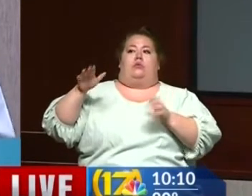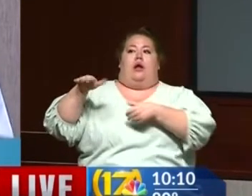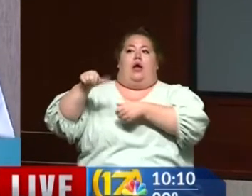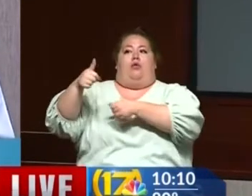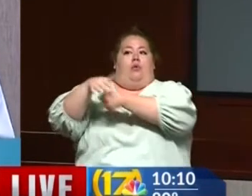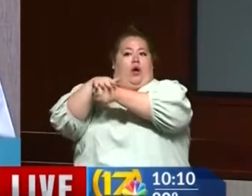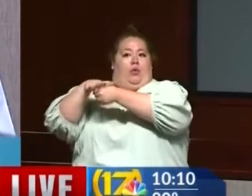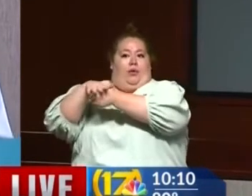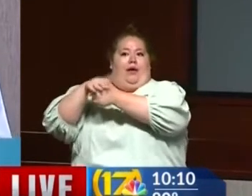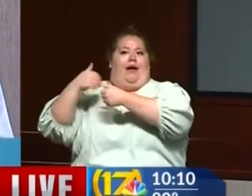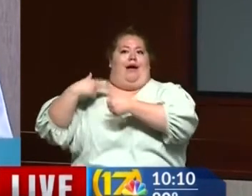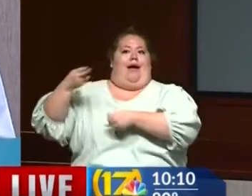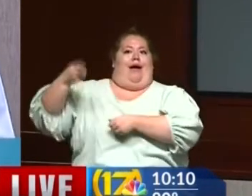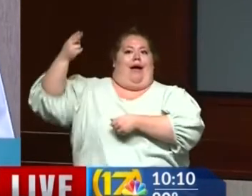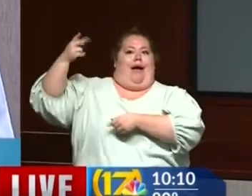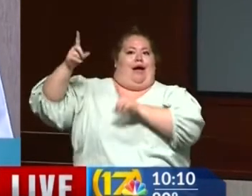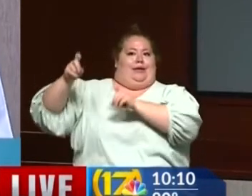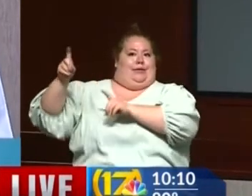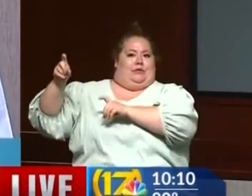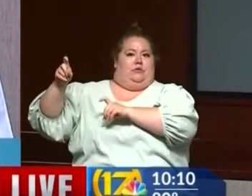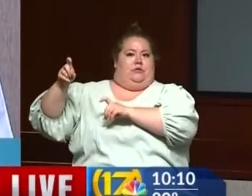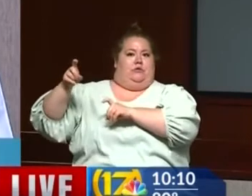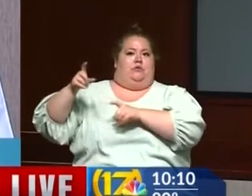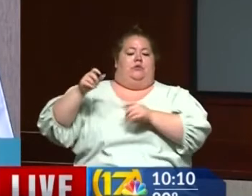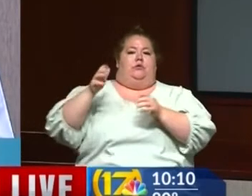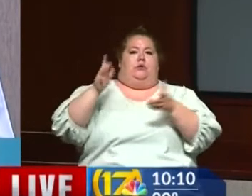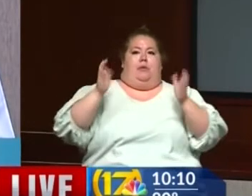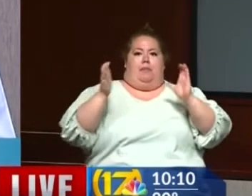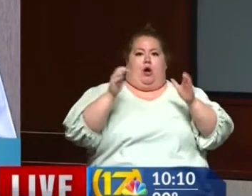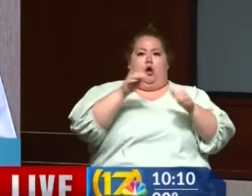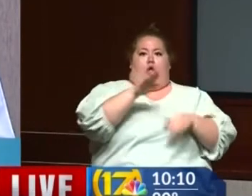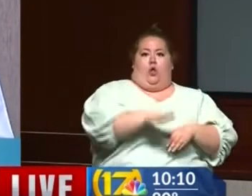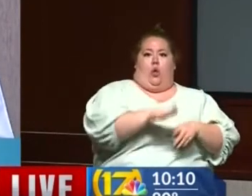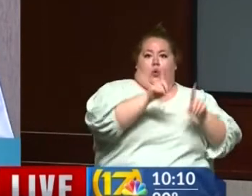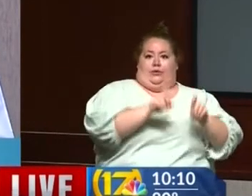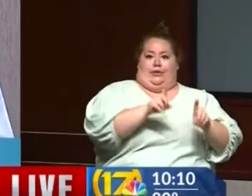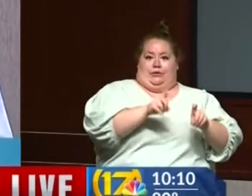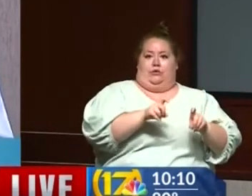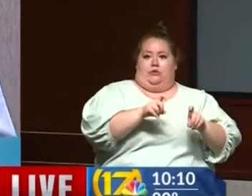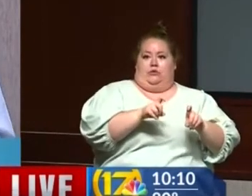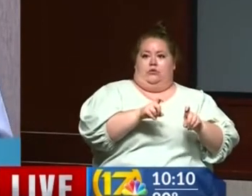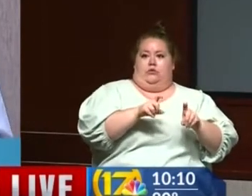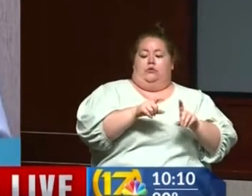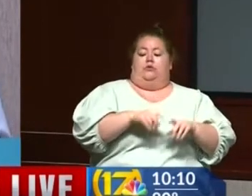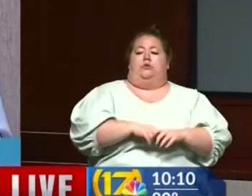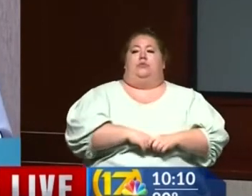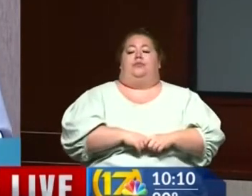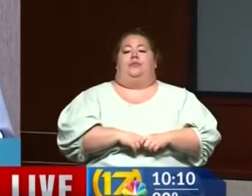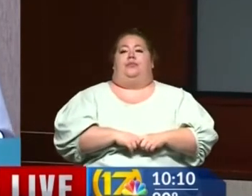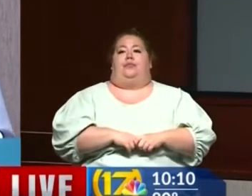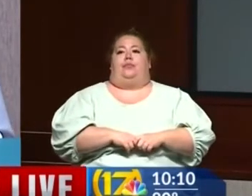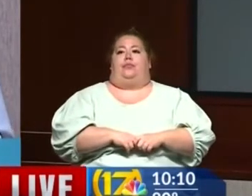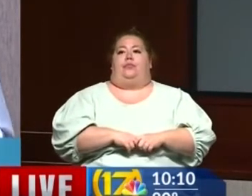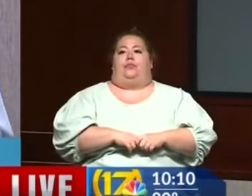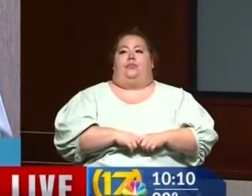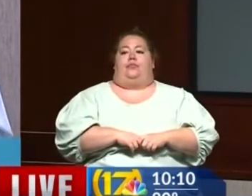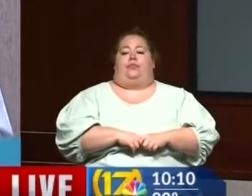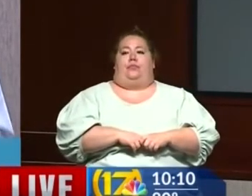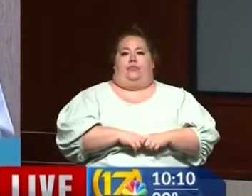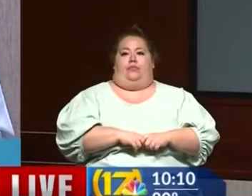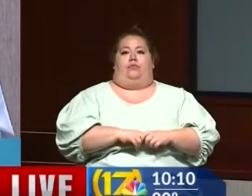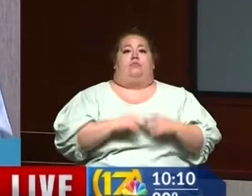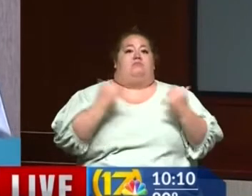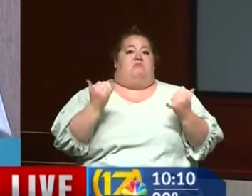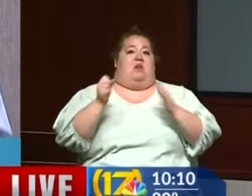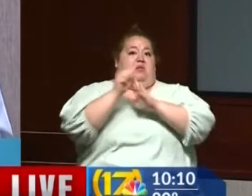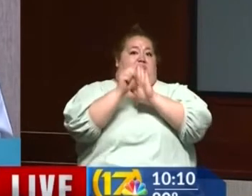positivity to those that have a low testing positivity. And the state is going to mandate that we make